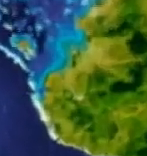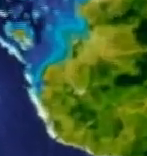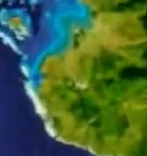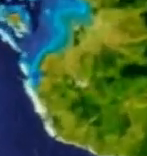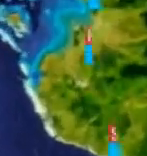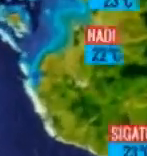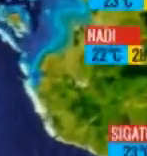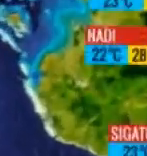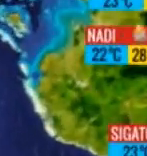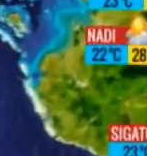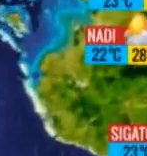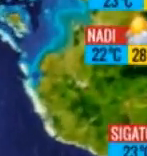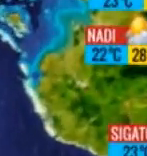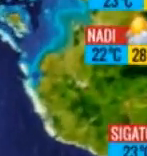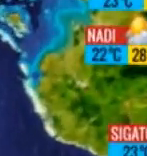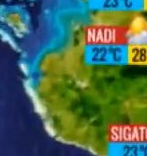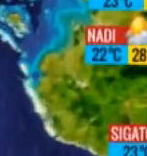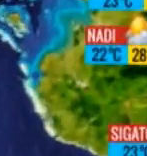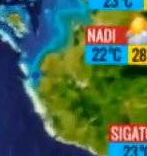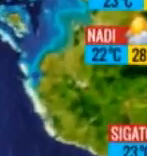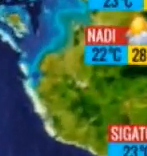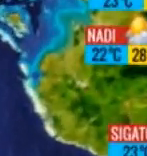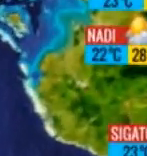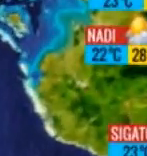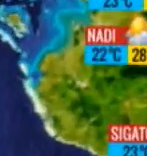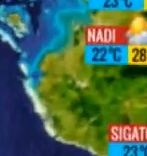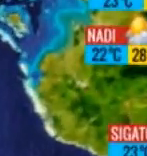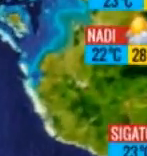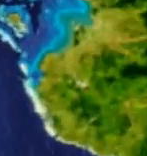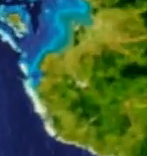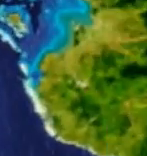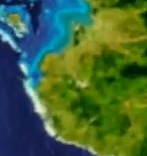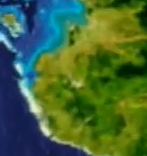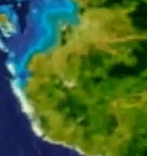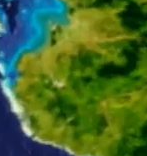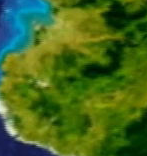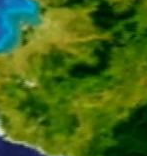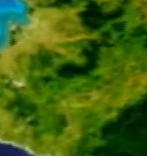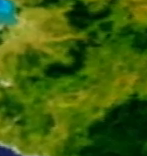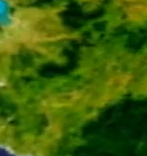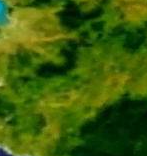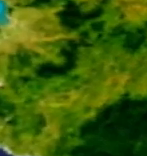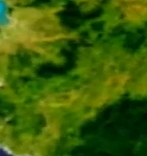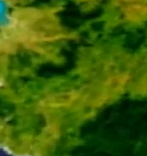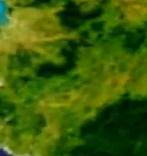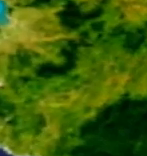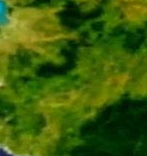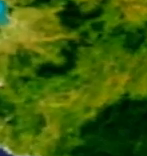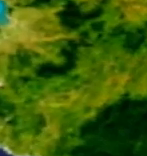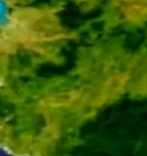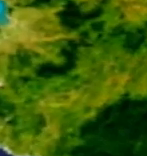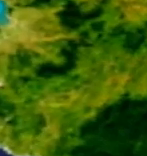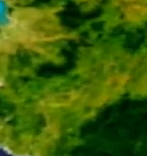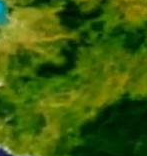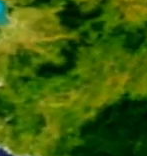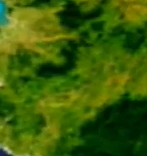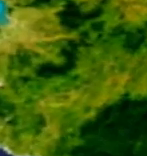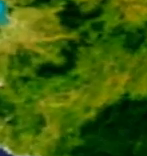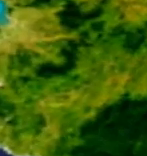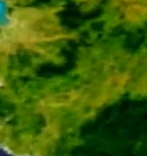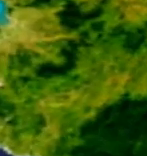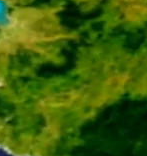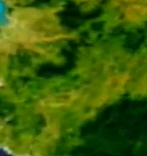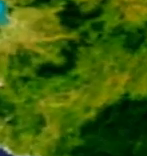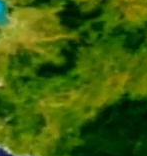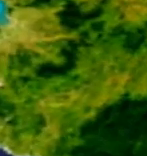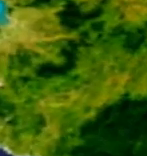were generally overcast, but there were no reports of rain. Eastwards from Peck Harbour to Suva, there were frequent light showers during